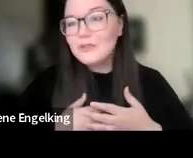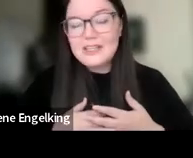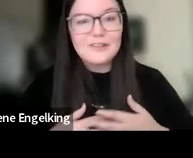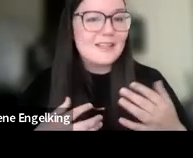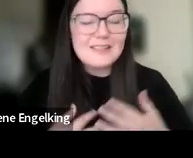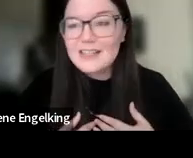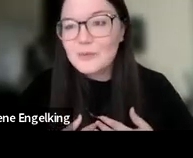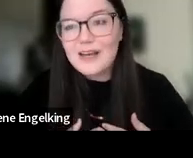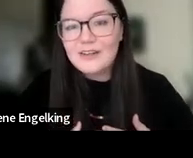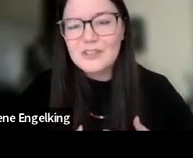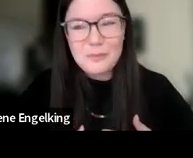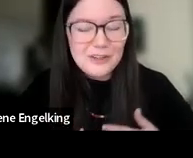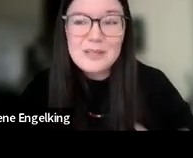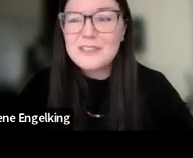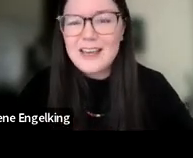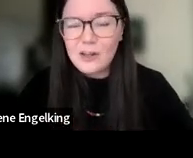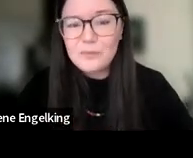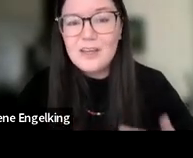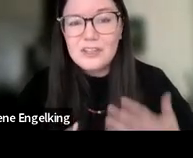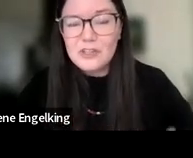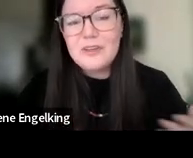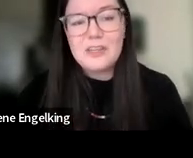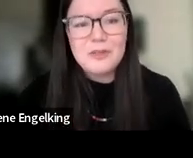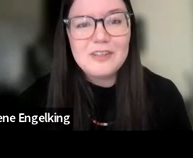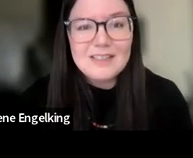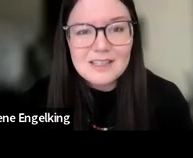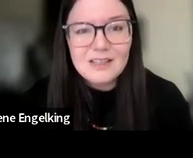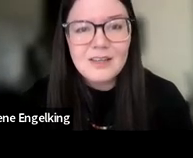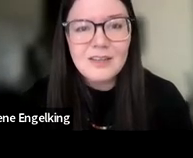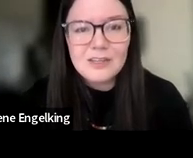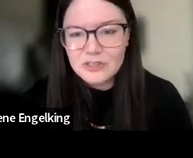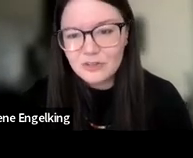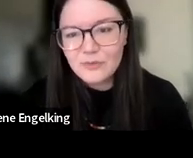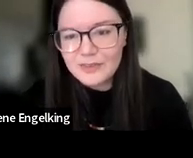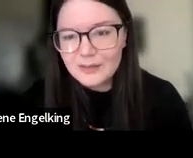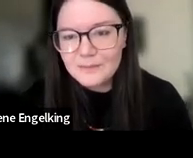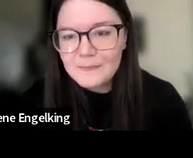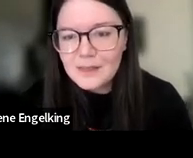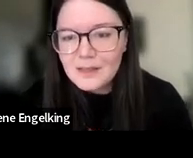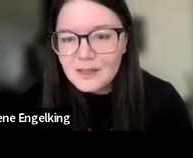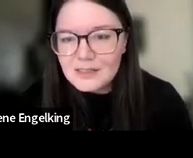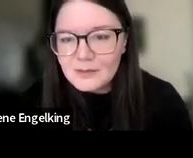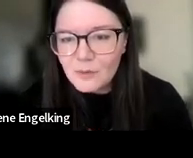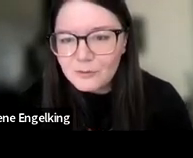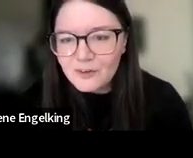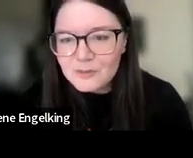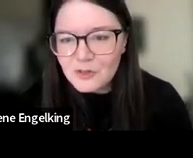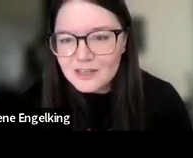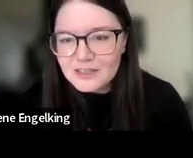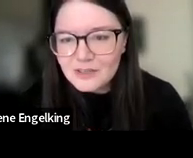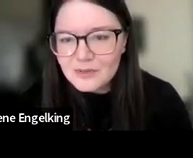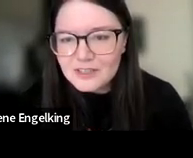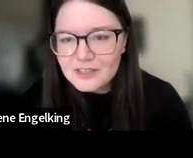the resource centers and as TA providers are better able to help you and the communities that you serve within. I see more folks